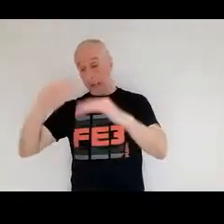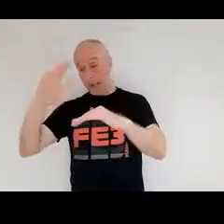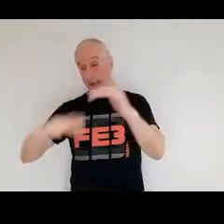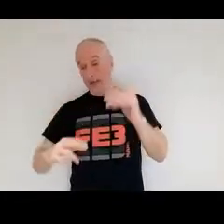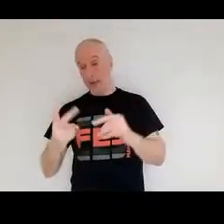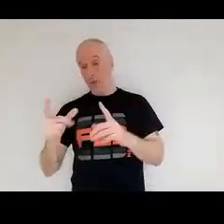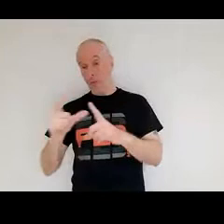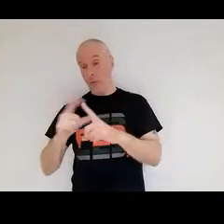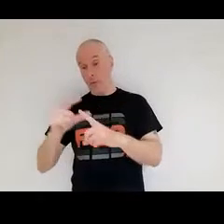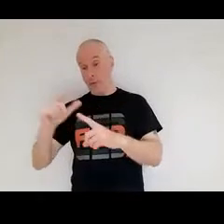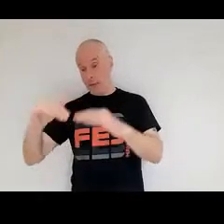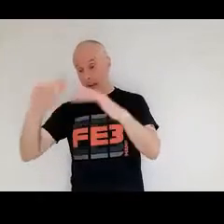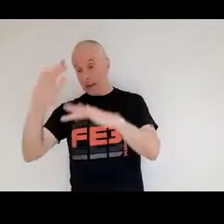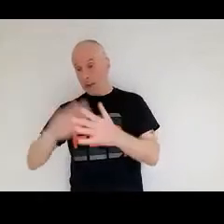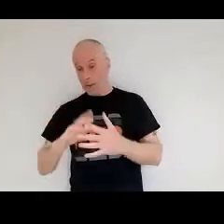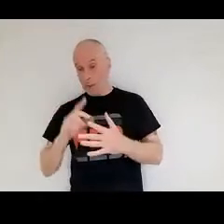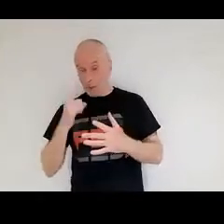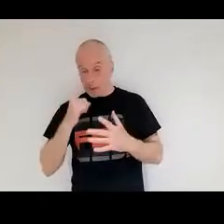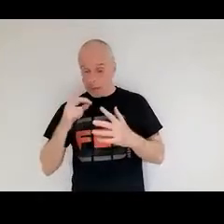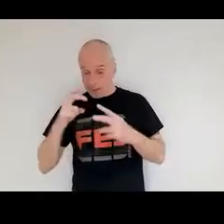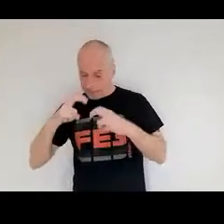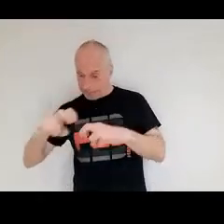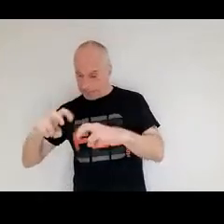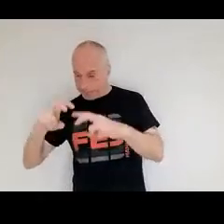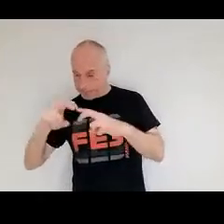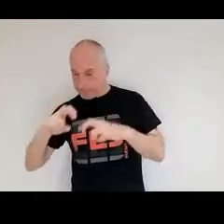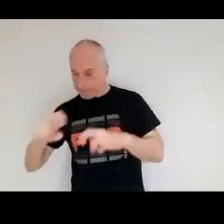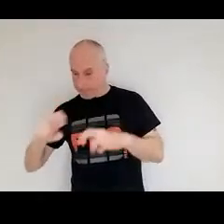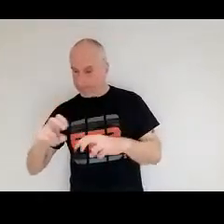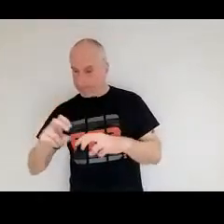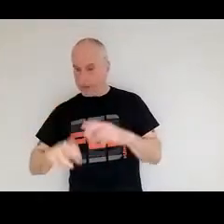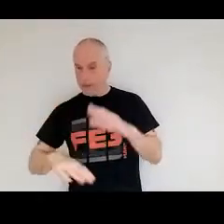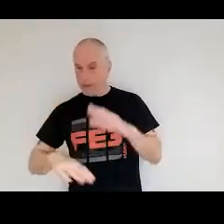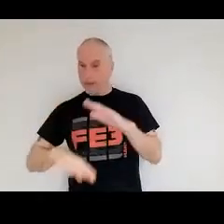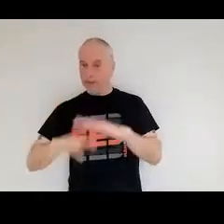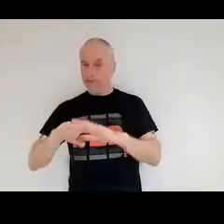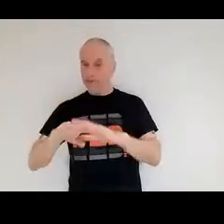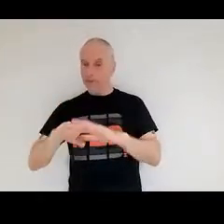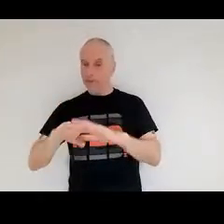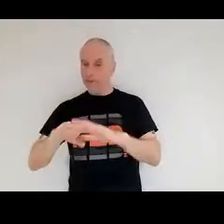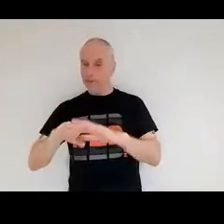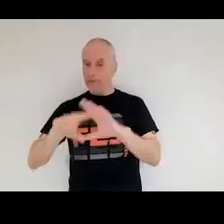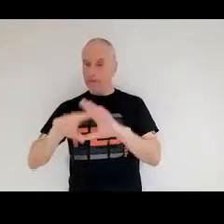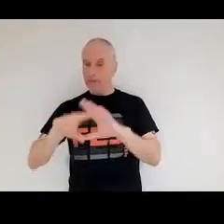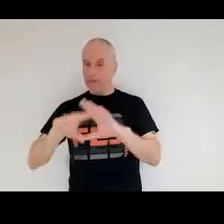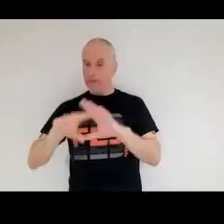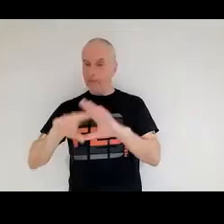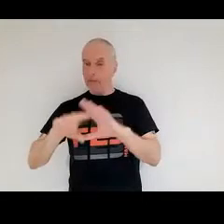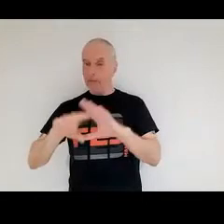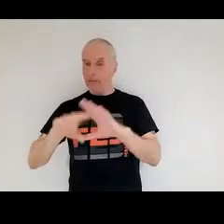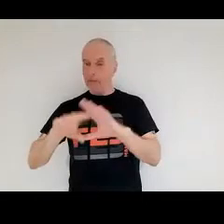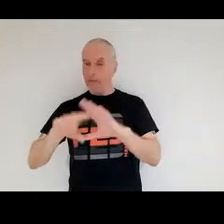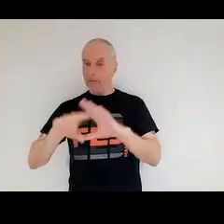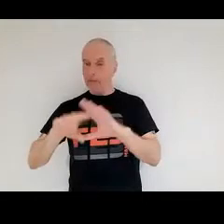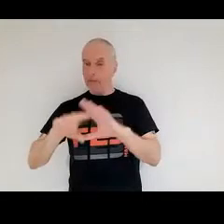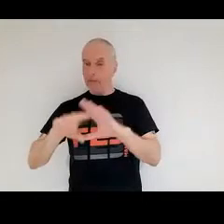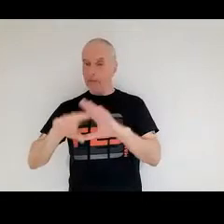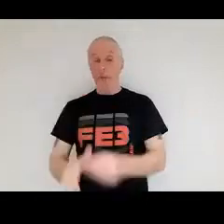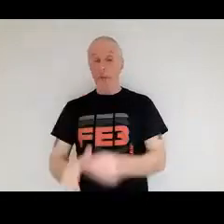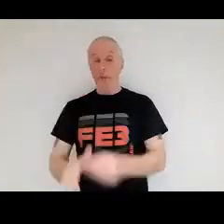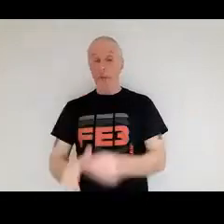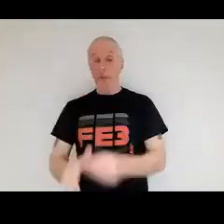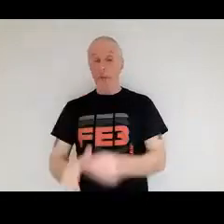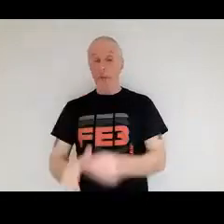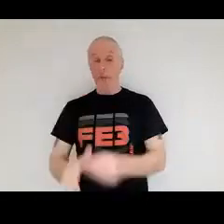on to then sort of explore the sort of whole solution space. So this sort of methodology allowed